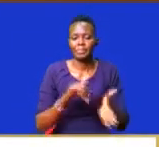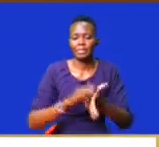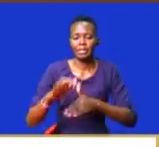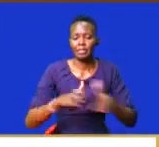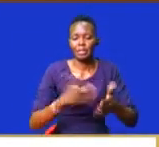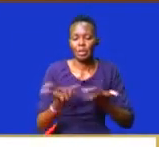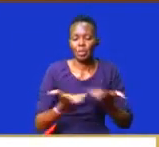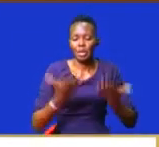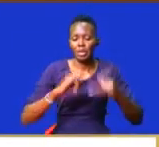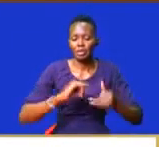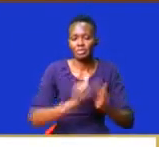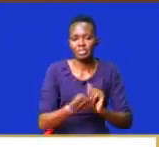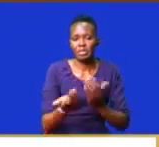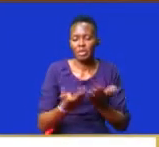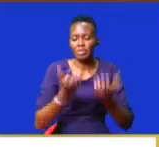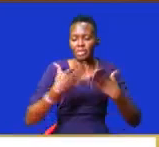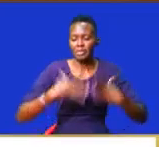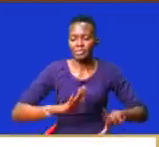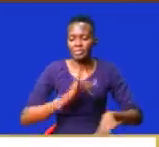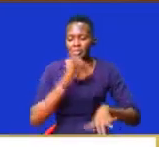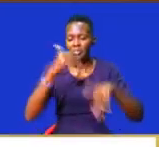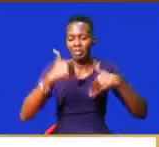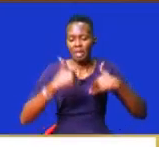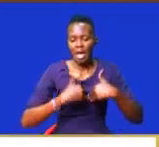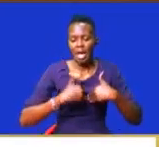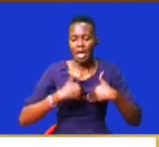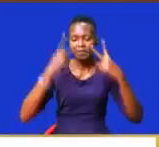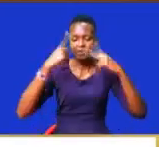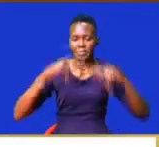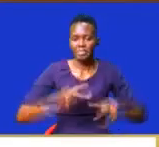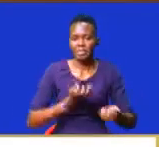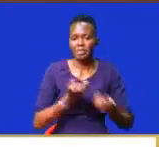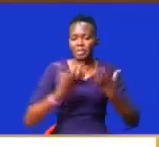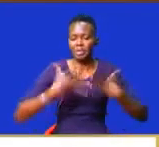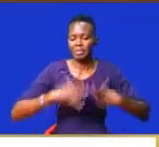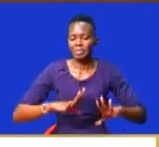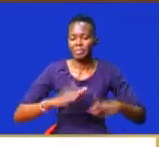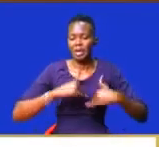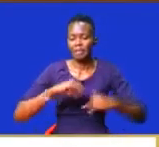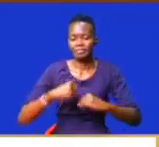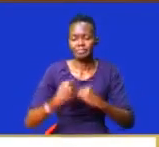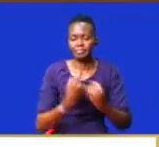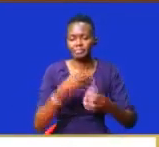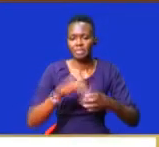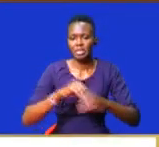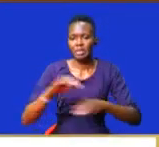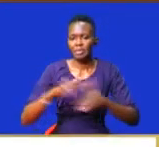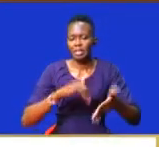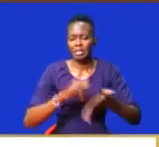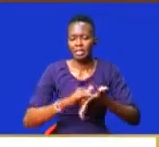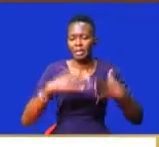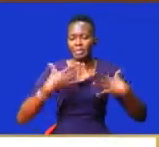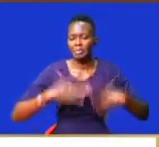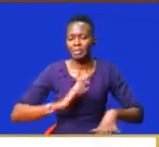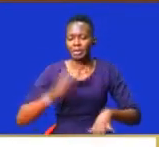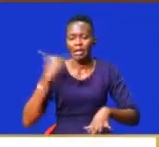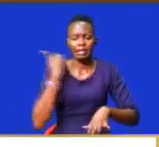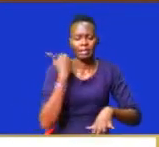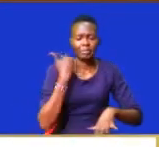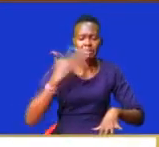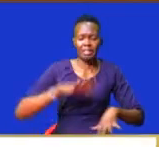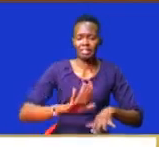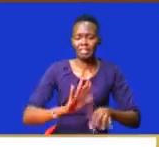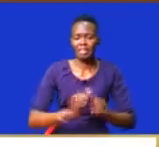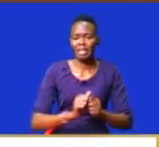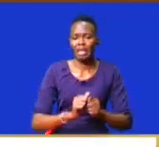masa se loke yo hao mi kui. Yala ongi kui kan, luwe yo si bit mi get, ji hoi ji tungre, and then go ro